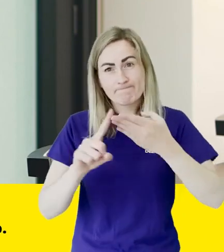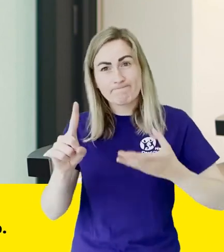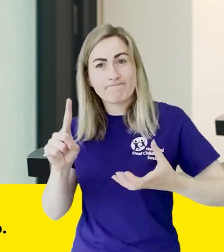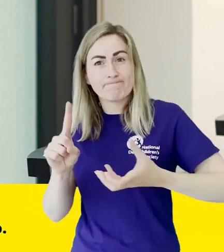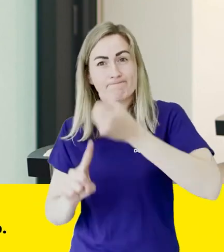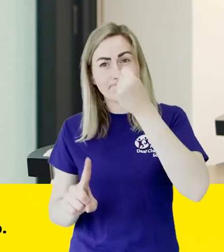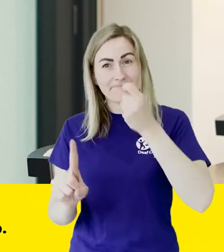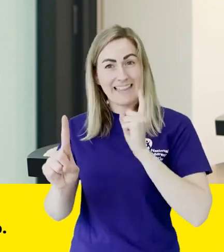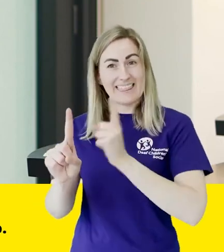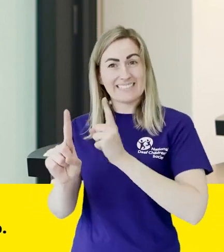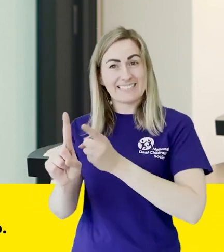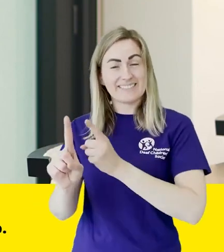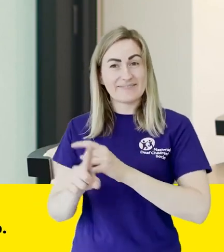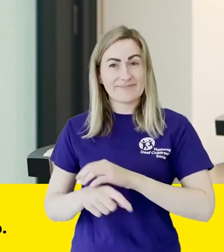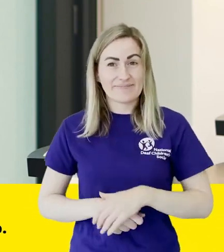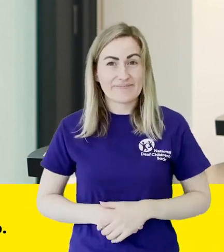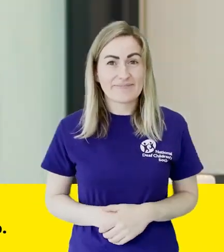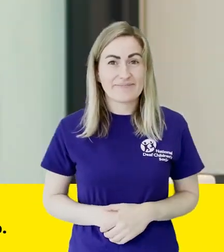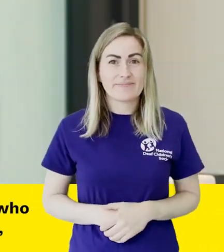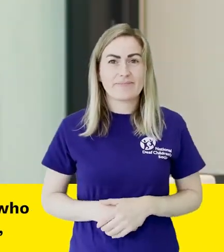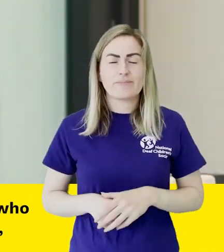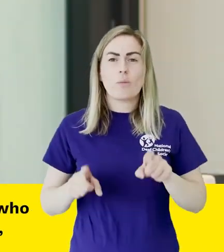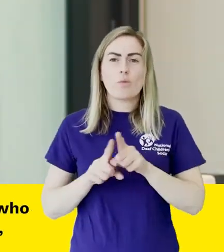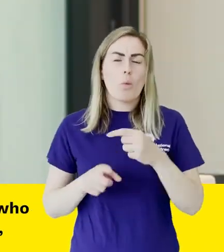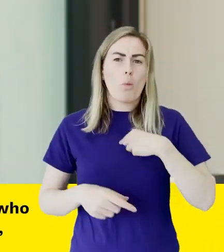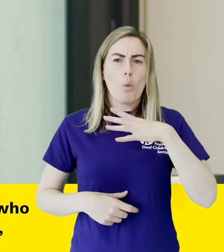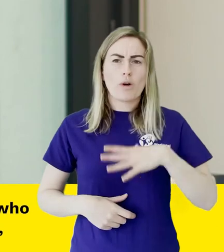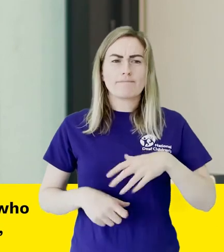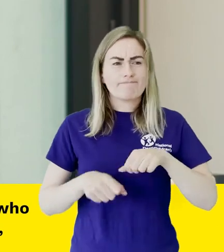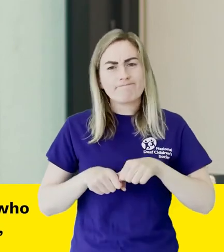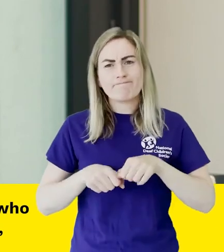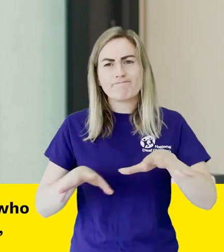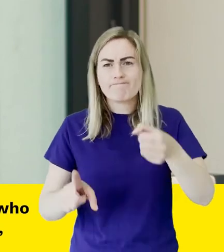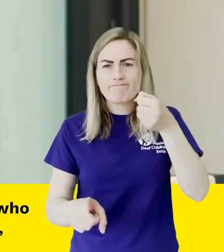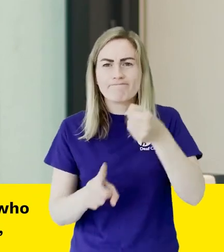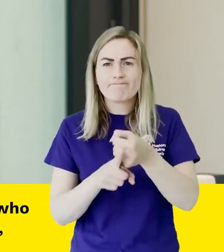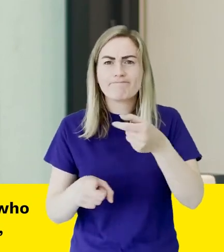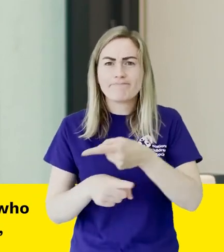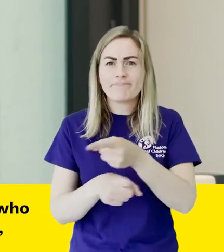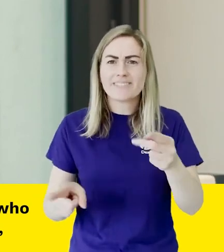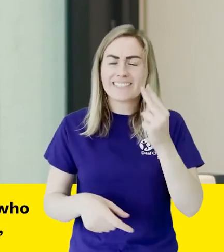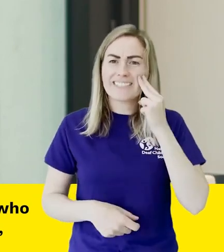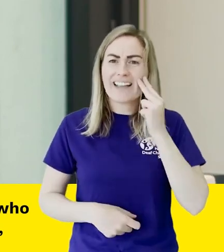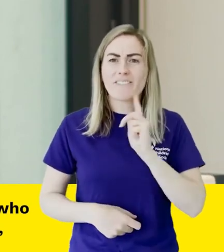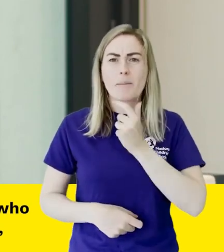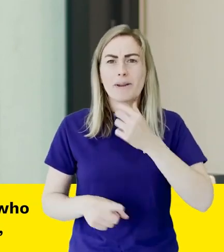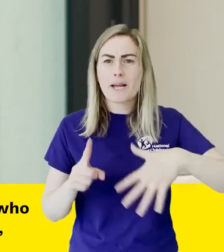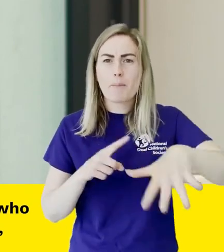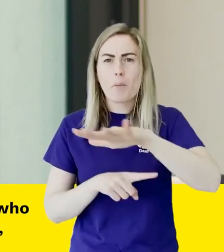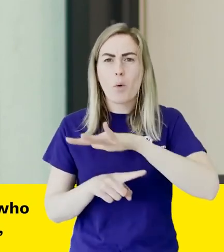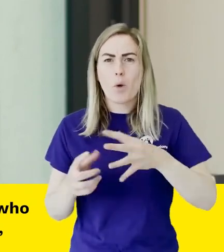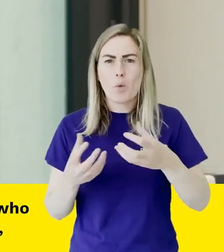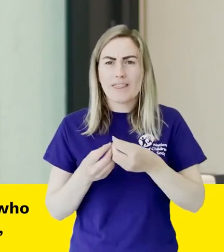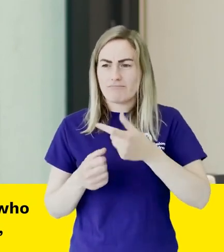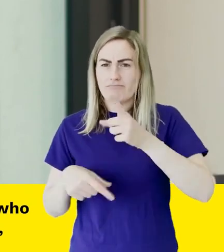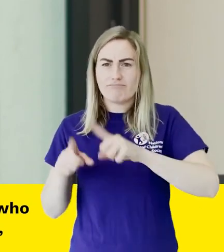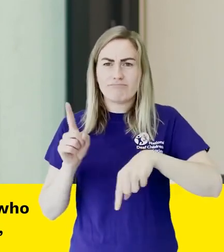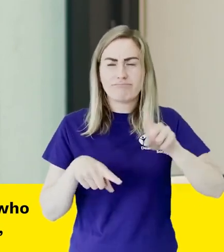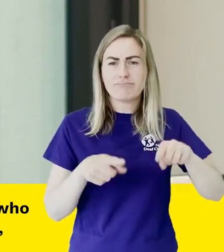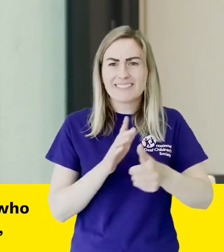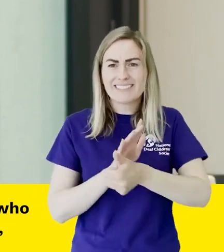do anything that you set your mind to. I wanted to make more of an impact for people who